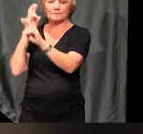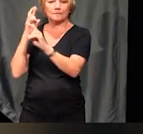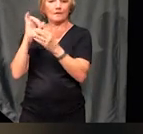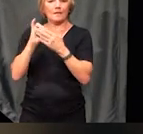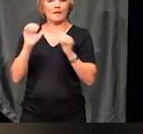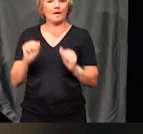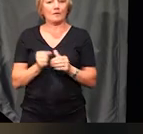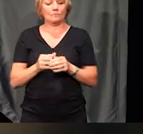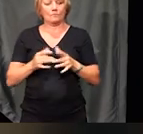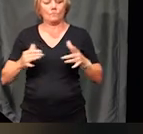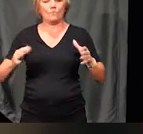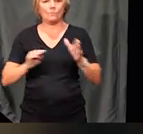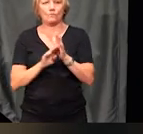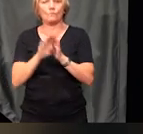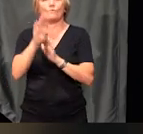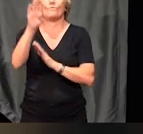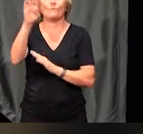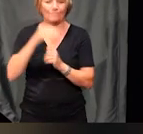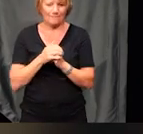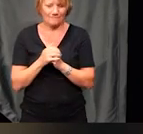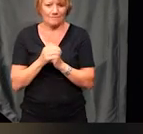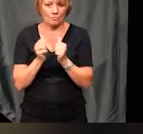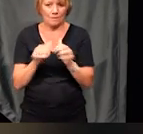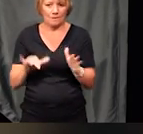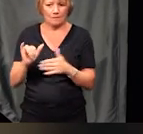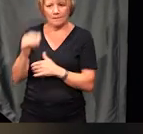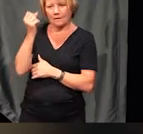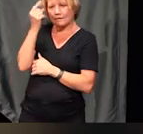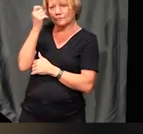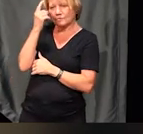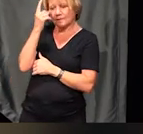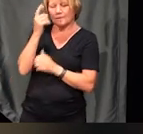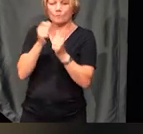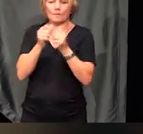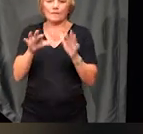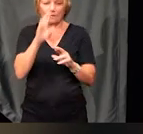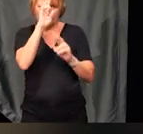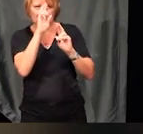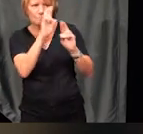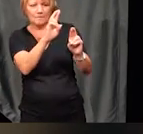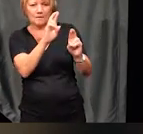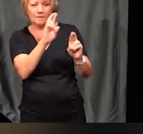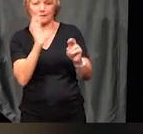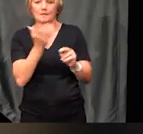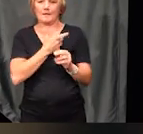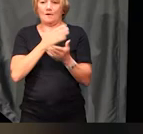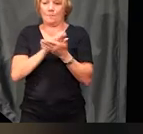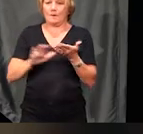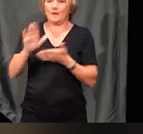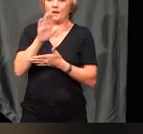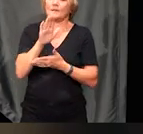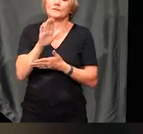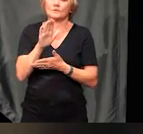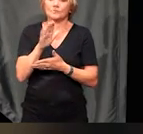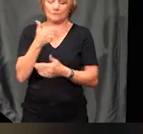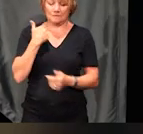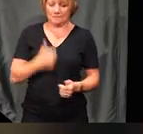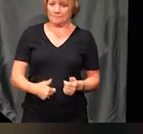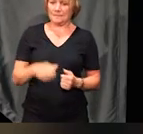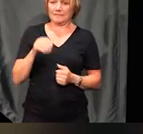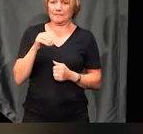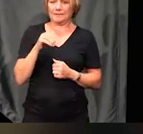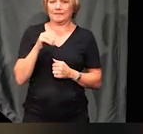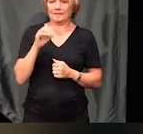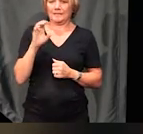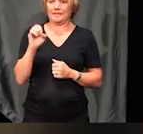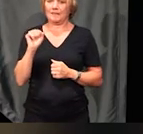grow. If not for such an understanding, for such a respect fostered in our college, I, an ESL